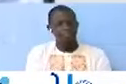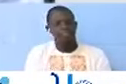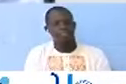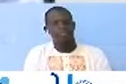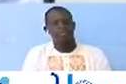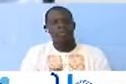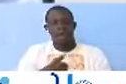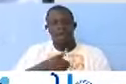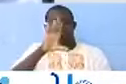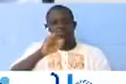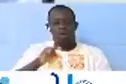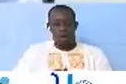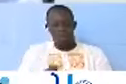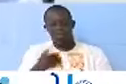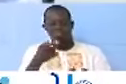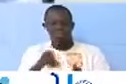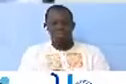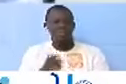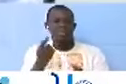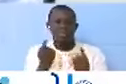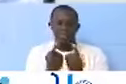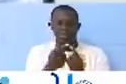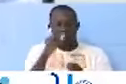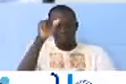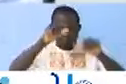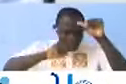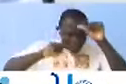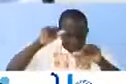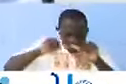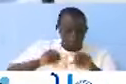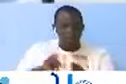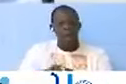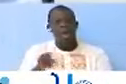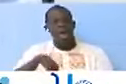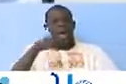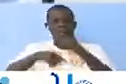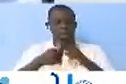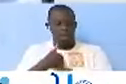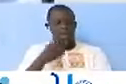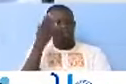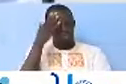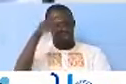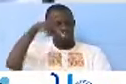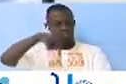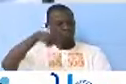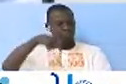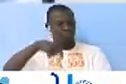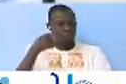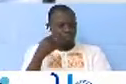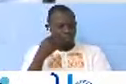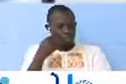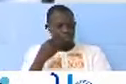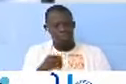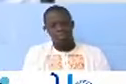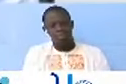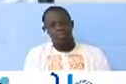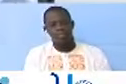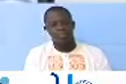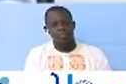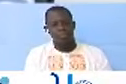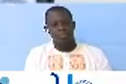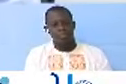assessment. I will do my assessment. Along go B. Then I will know that today, at least more